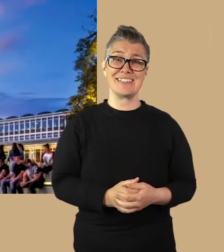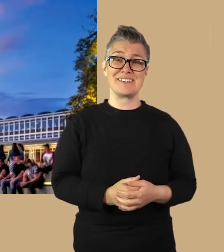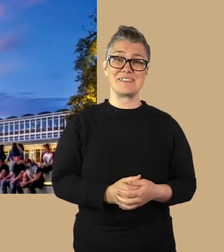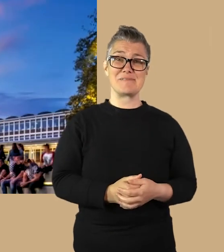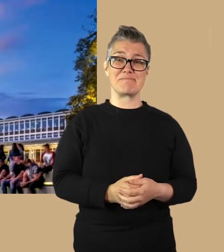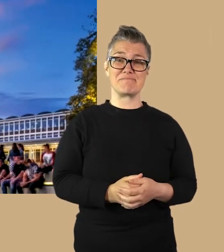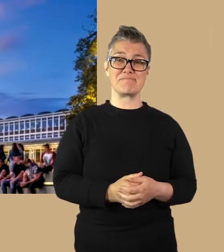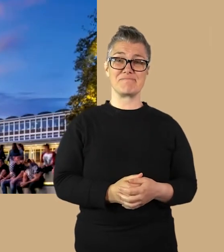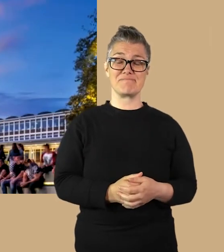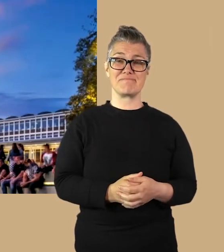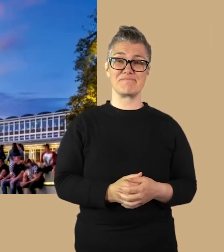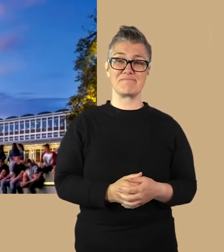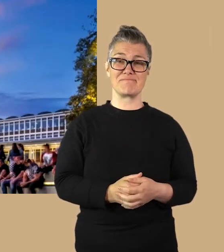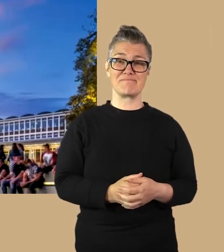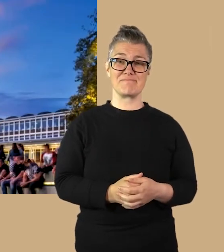and